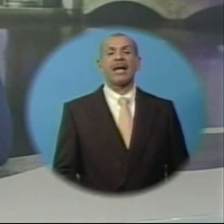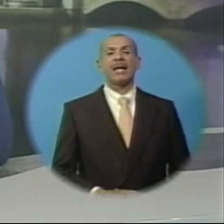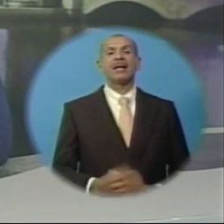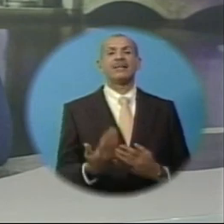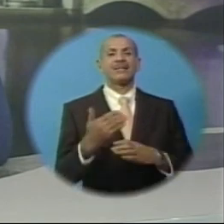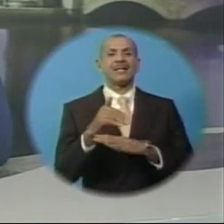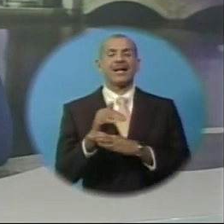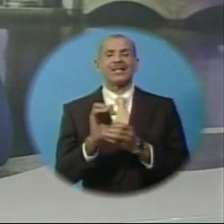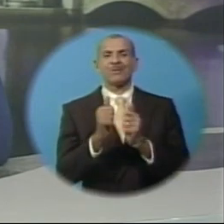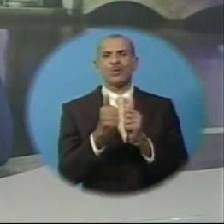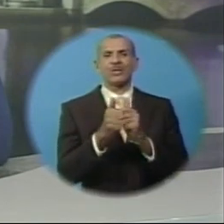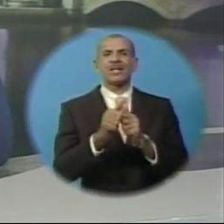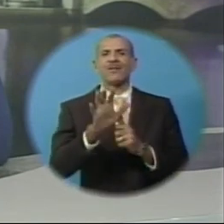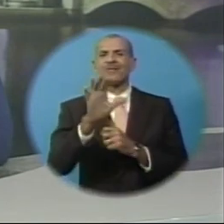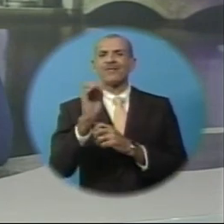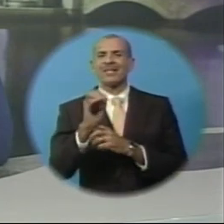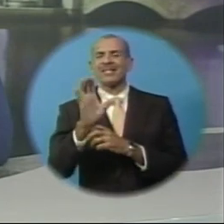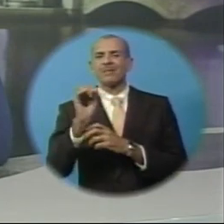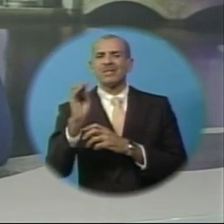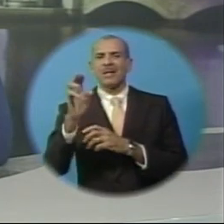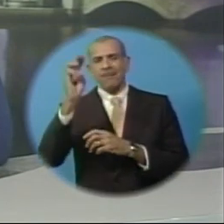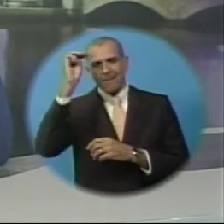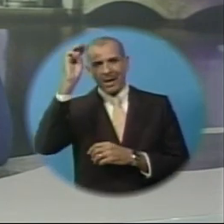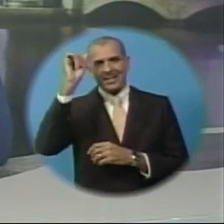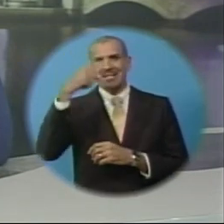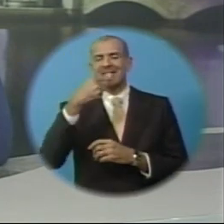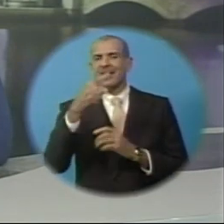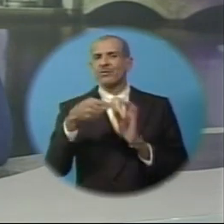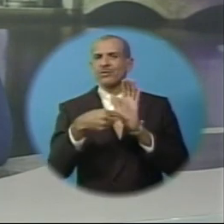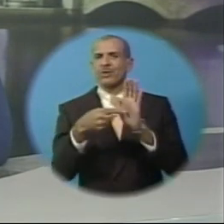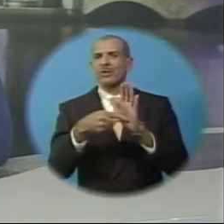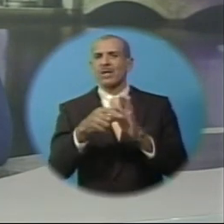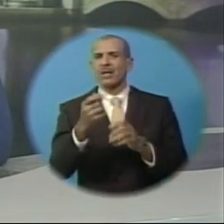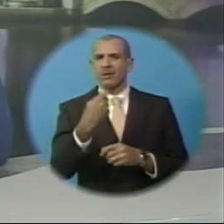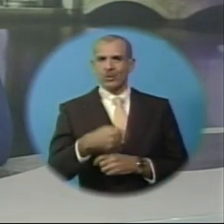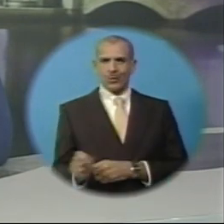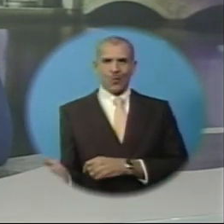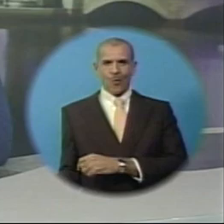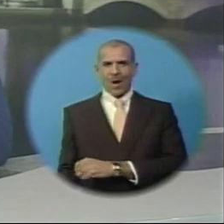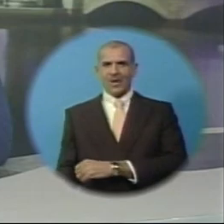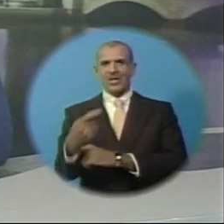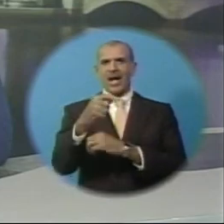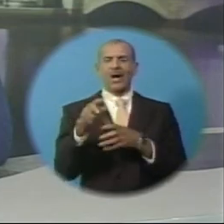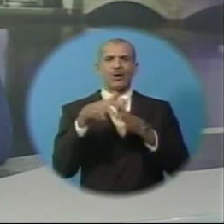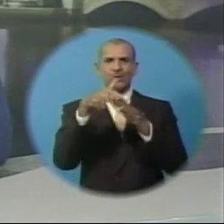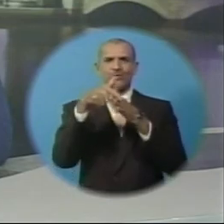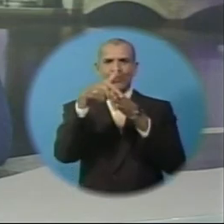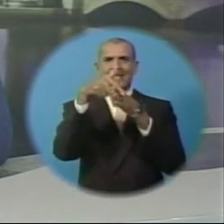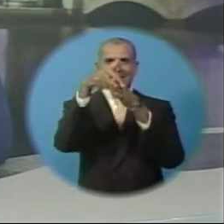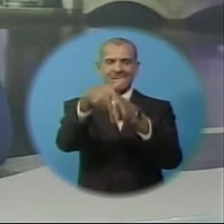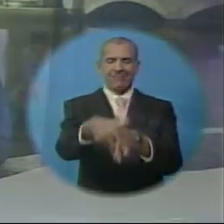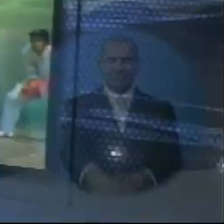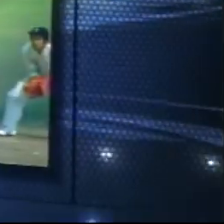tonight's Sporting 50, CBC's Mark Seal highlights moments in squash and horse racing.